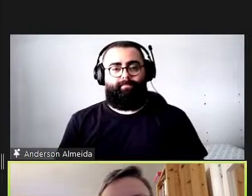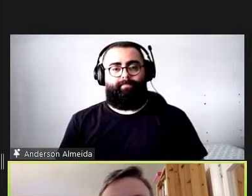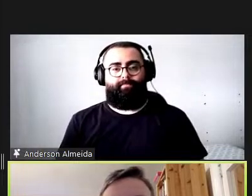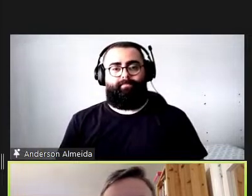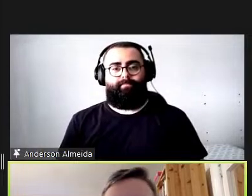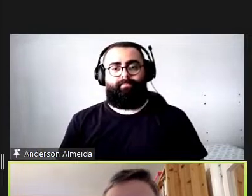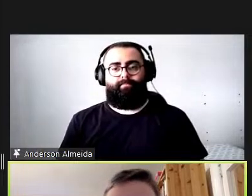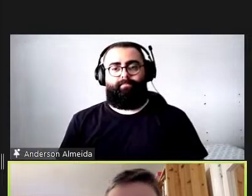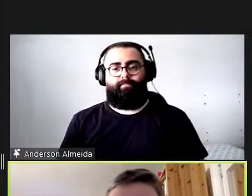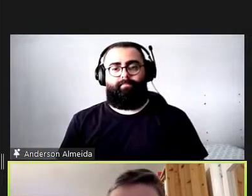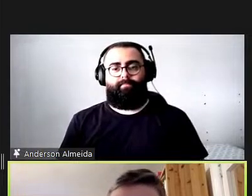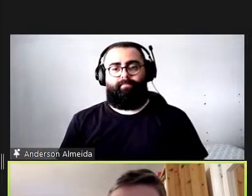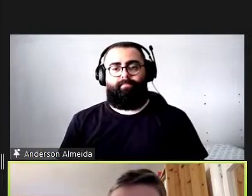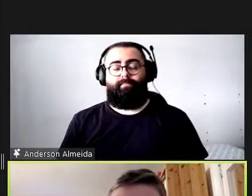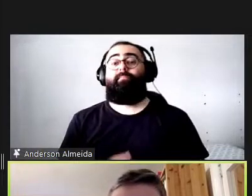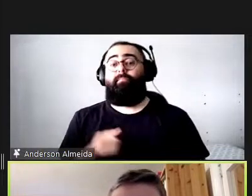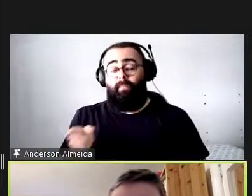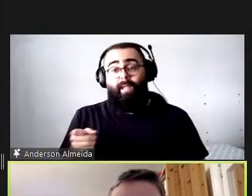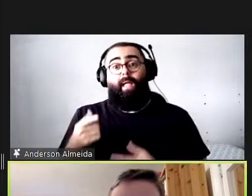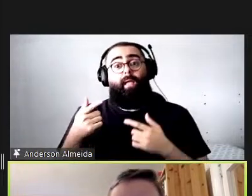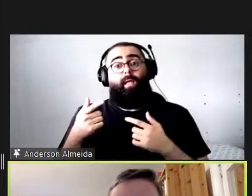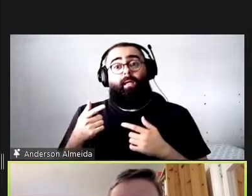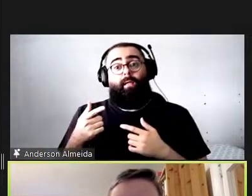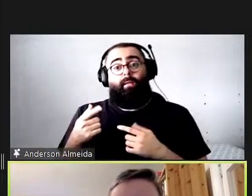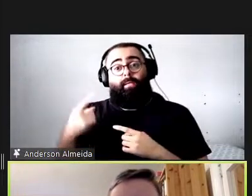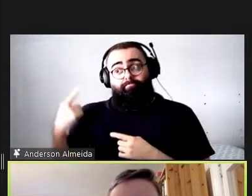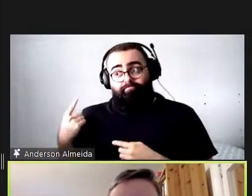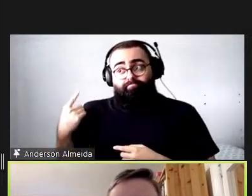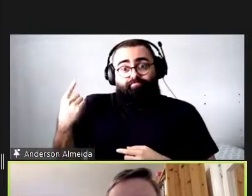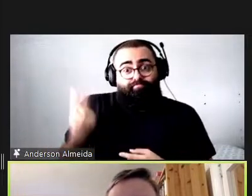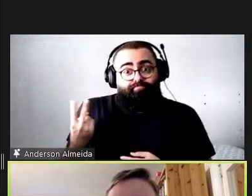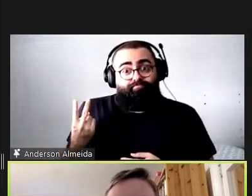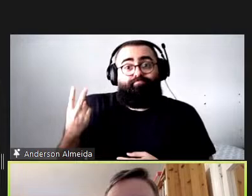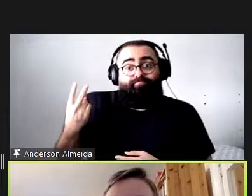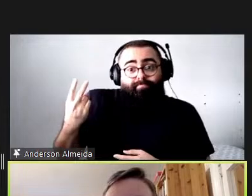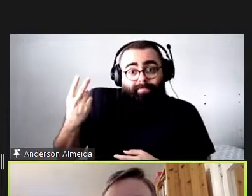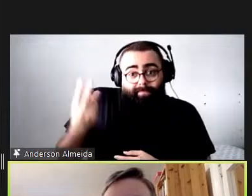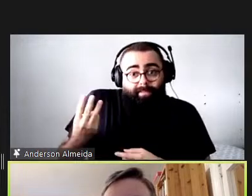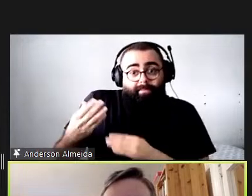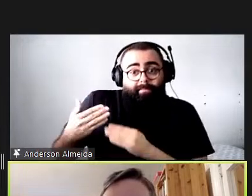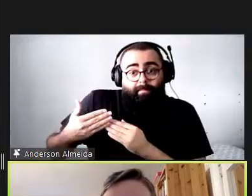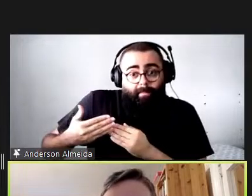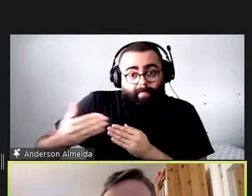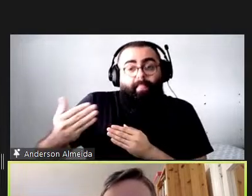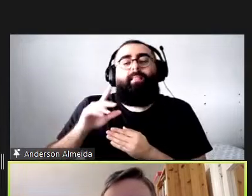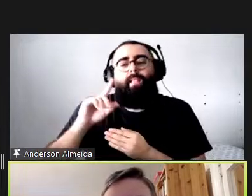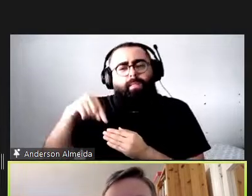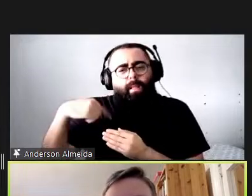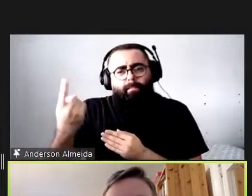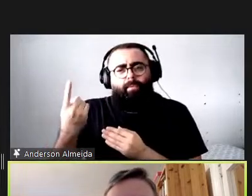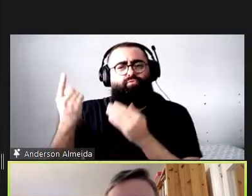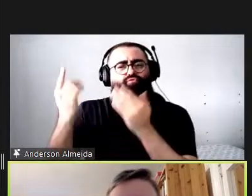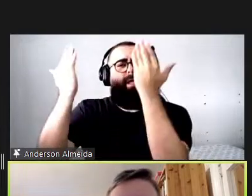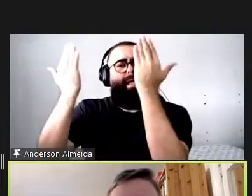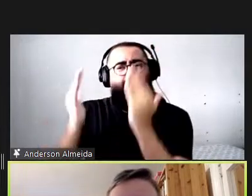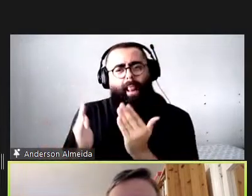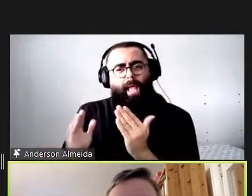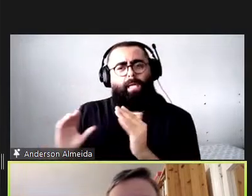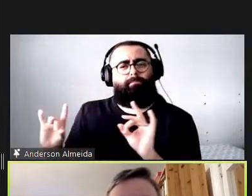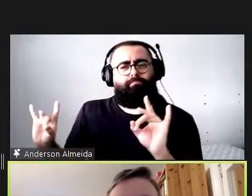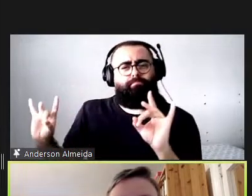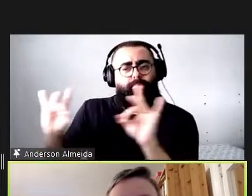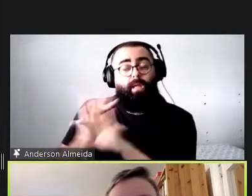Once we got a bit more sophisticated with our ability to analyze brain activity and